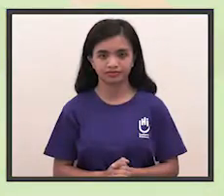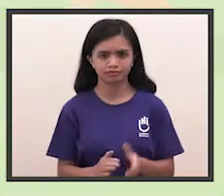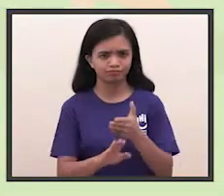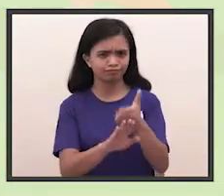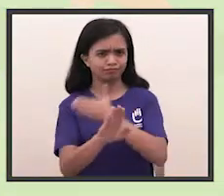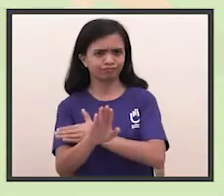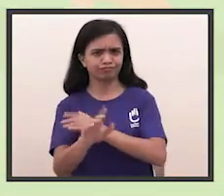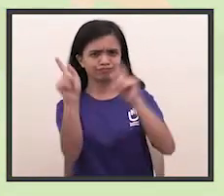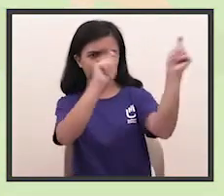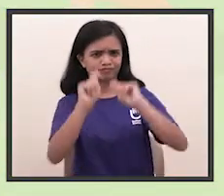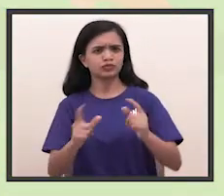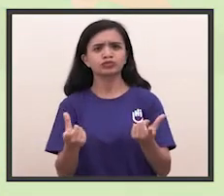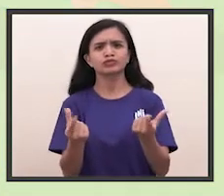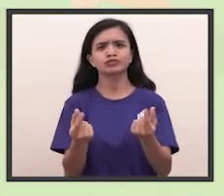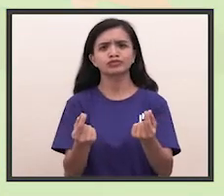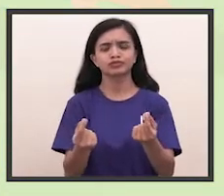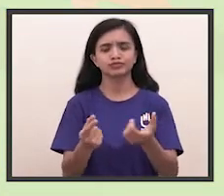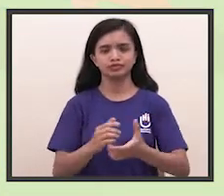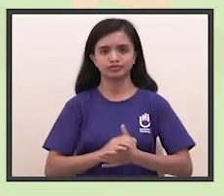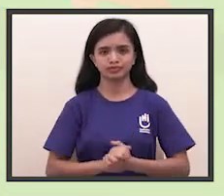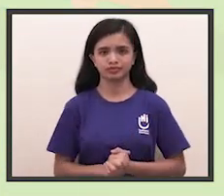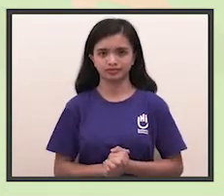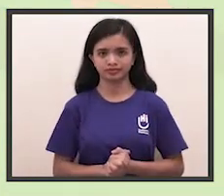What to do before a typhoon.